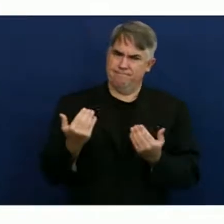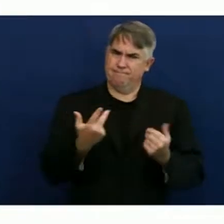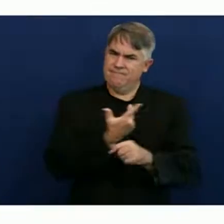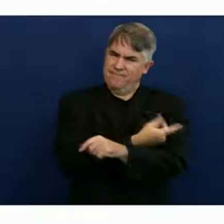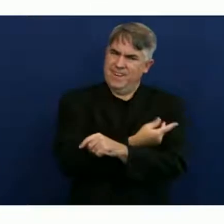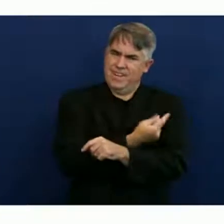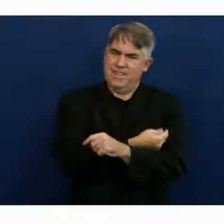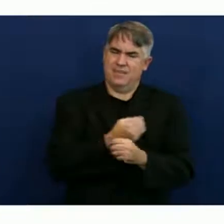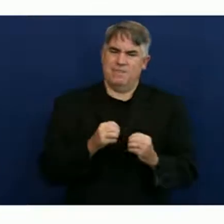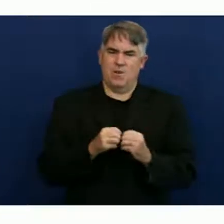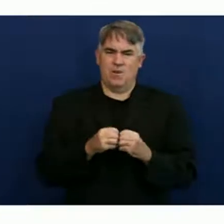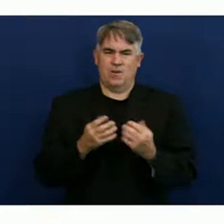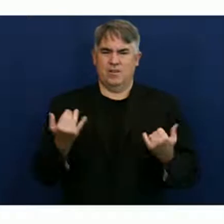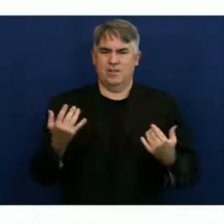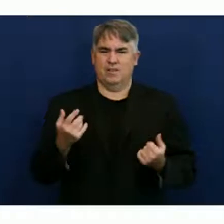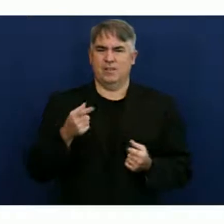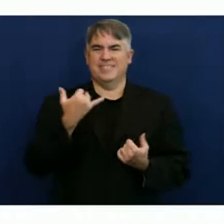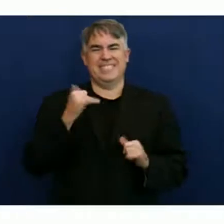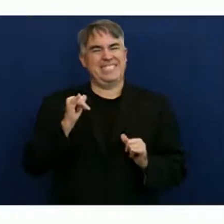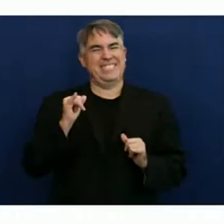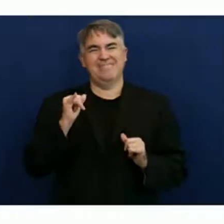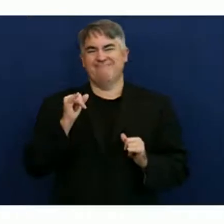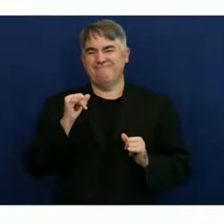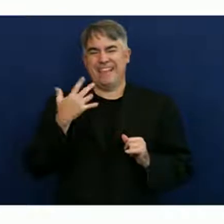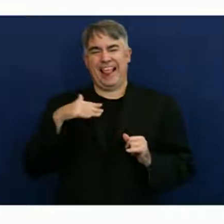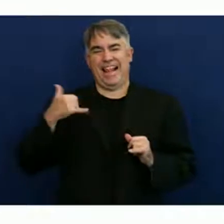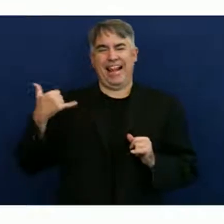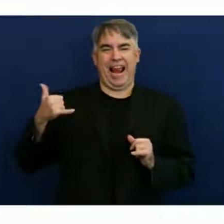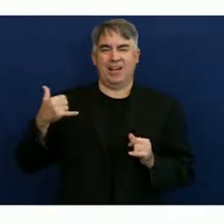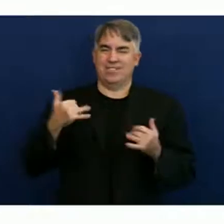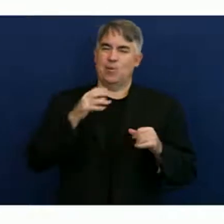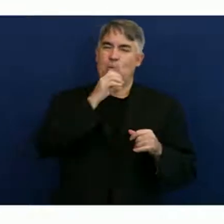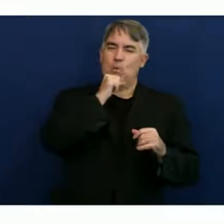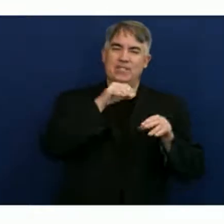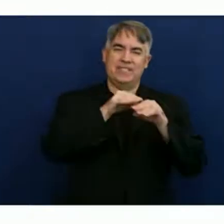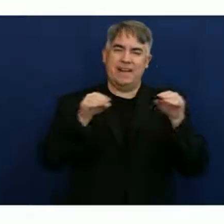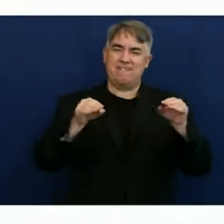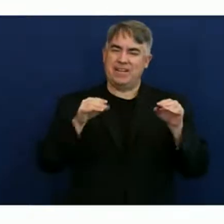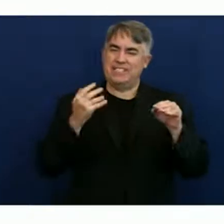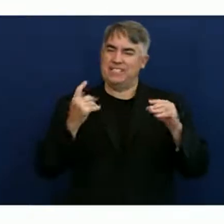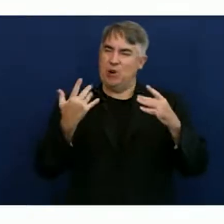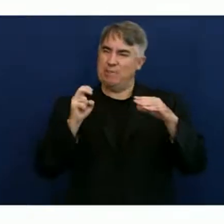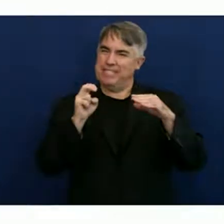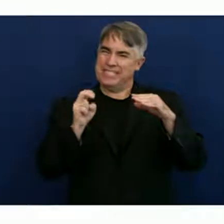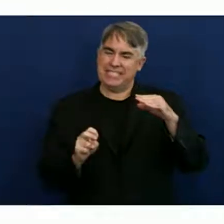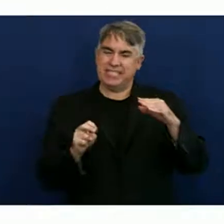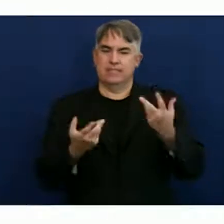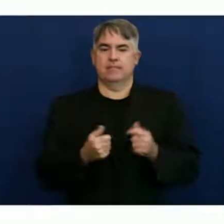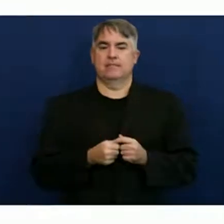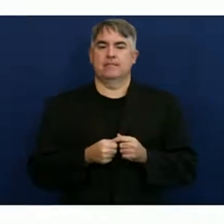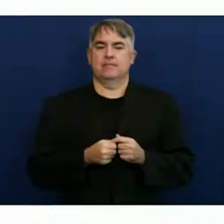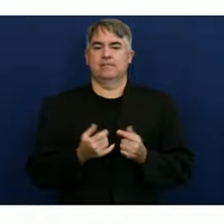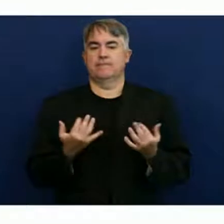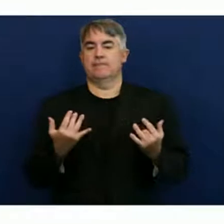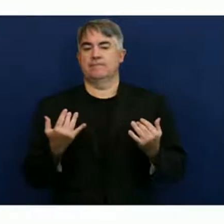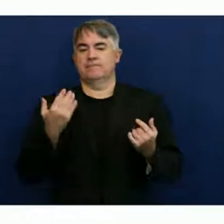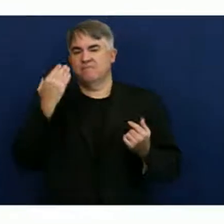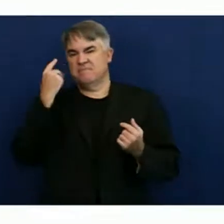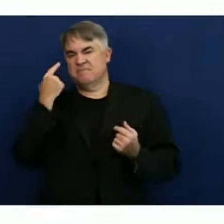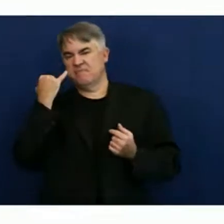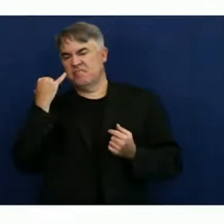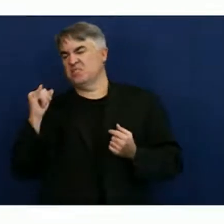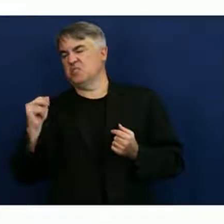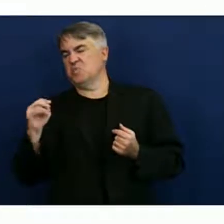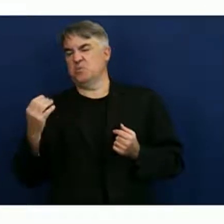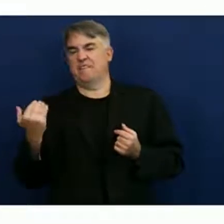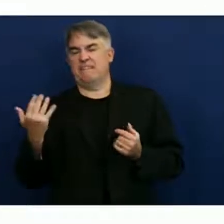that orange tier. And almost certainly for San Diego, it's going to be awaiting June 15th as the date we get